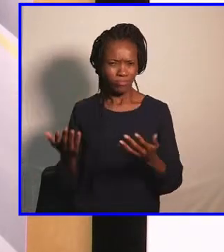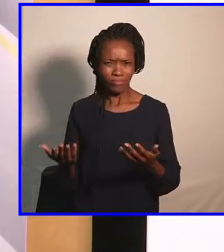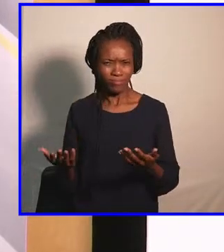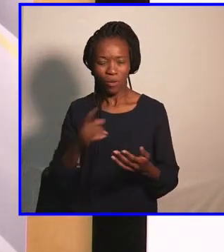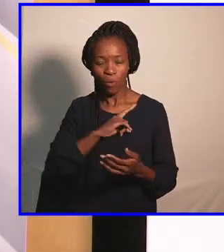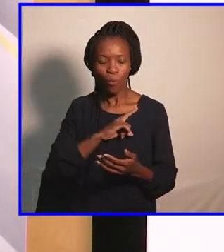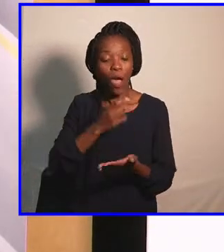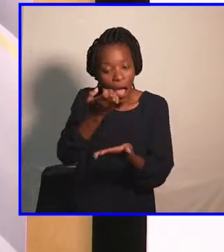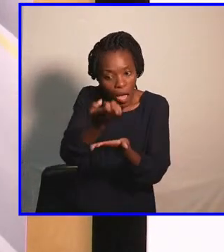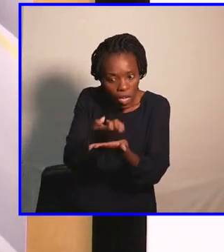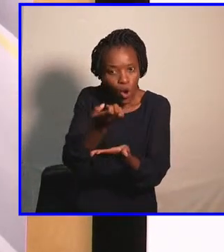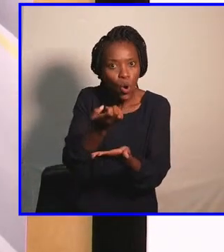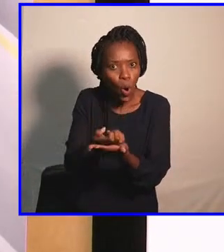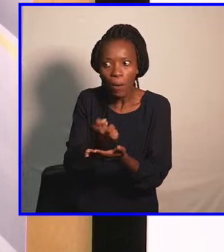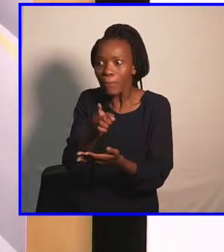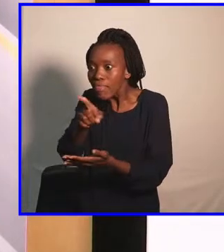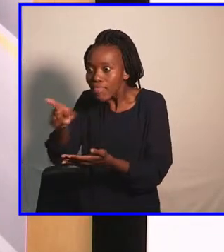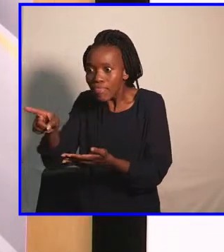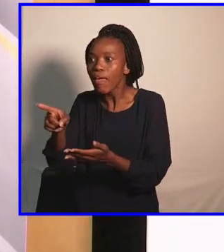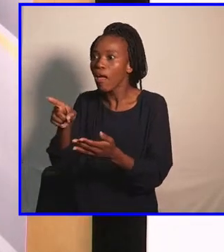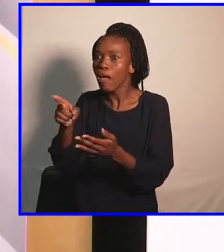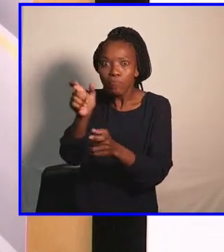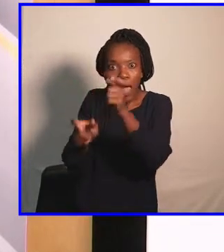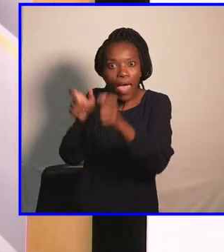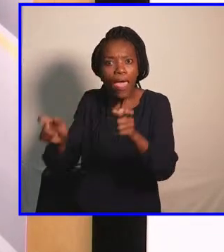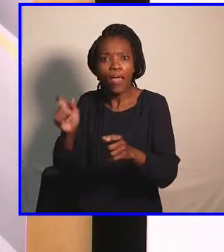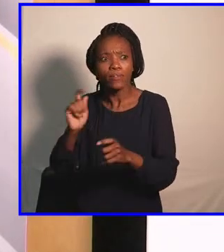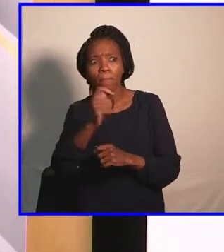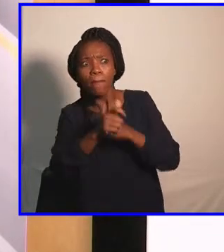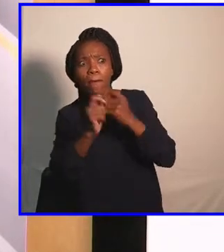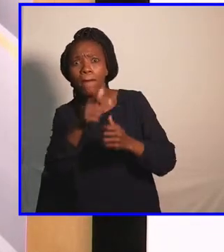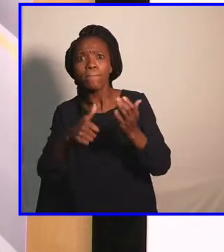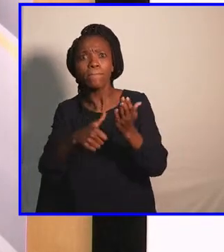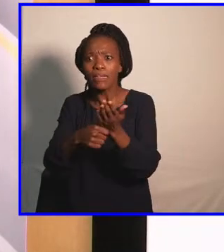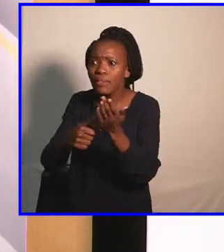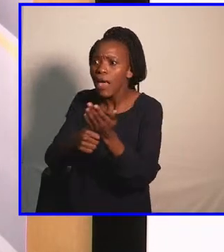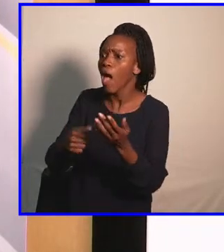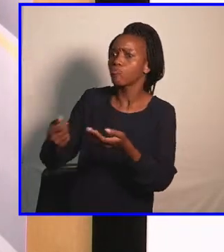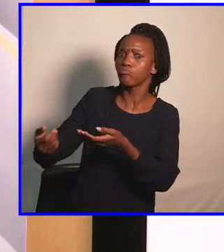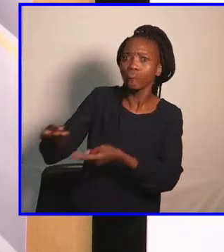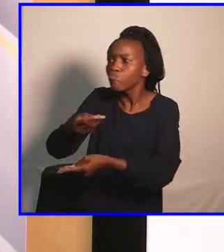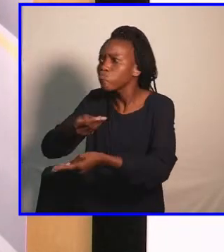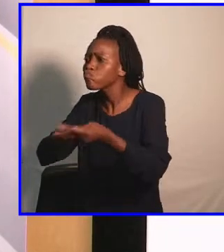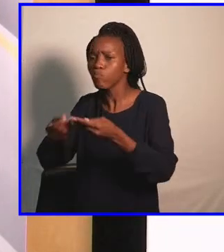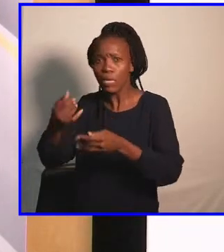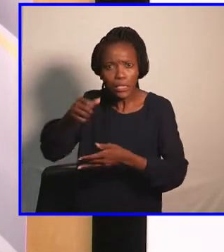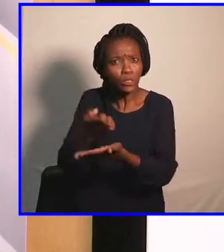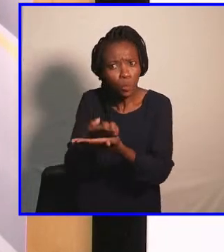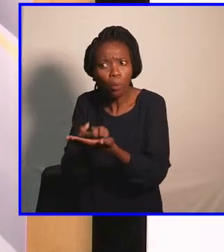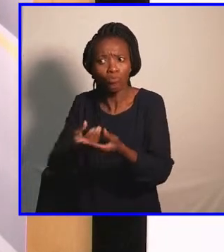agents to pay tax, to engage in economic activities,